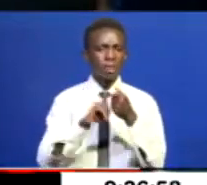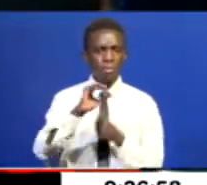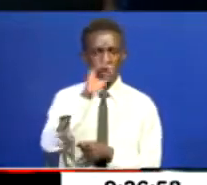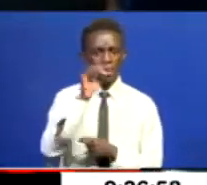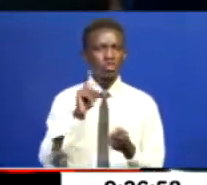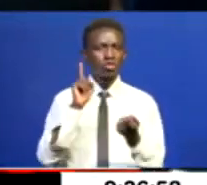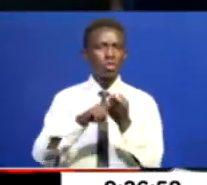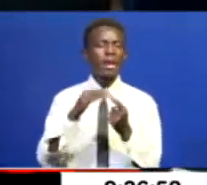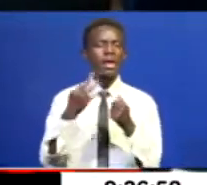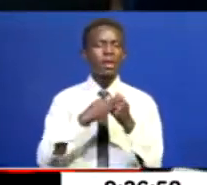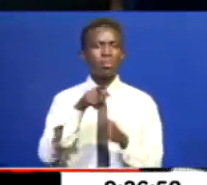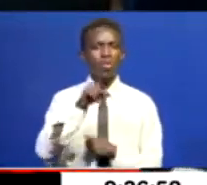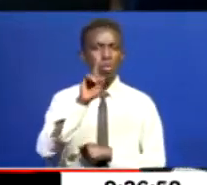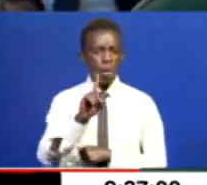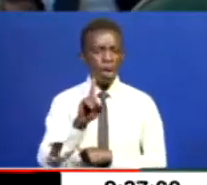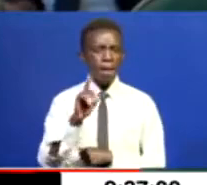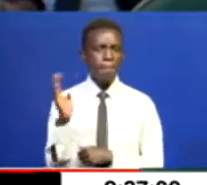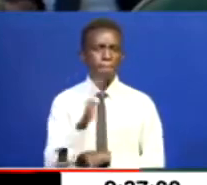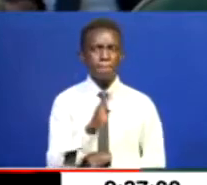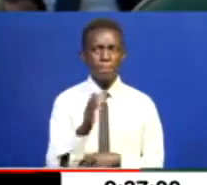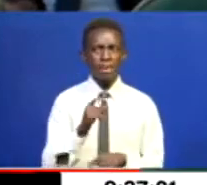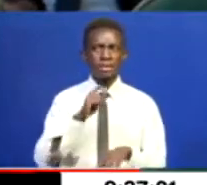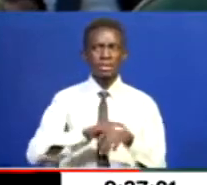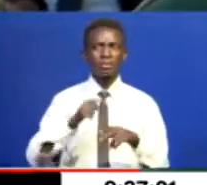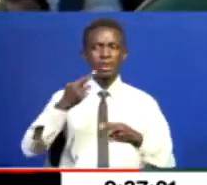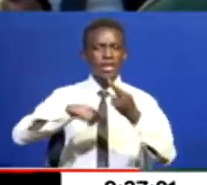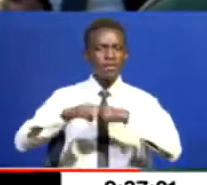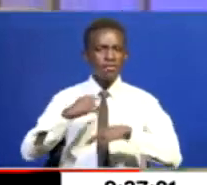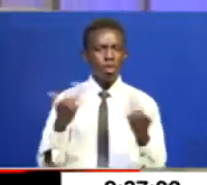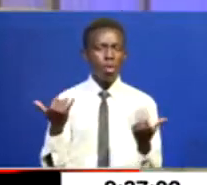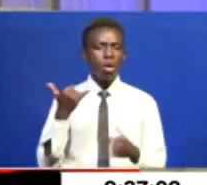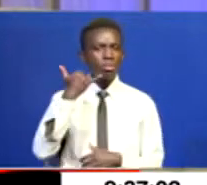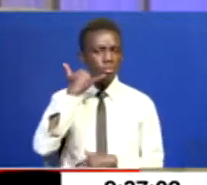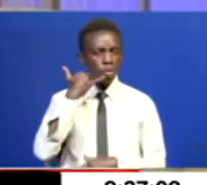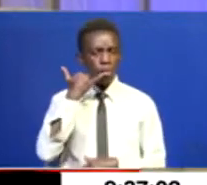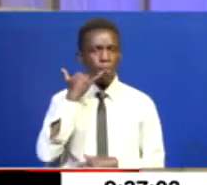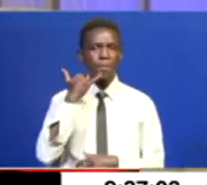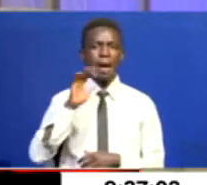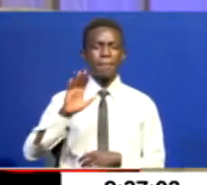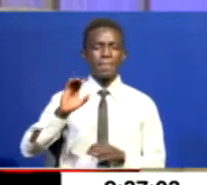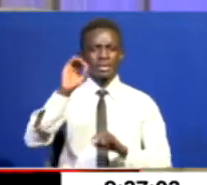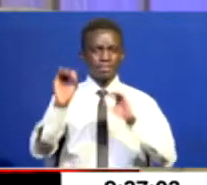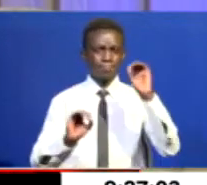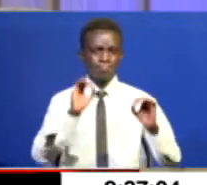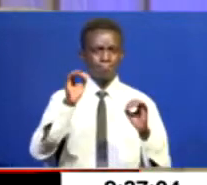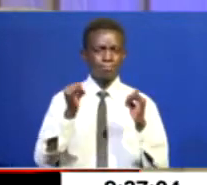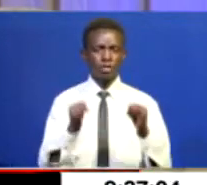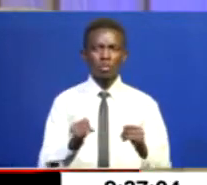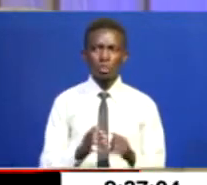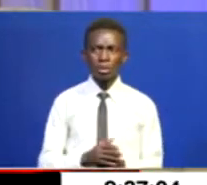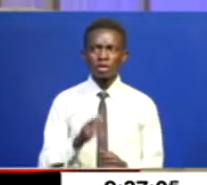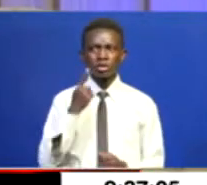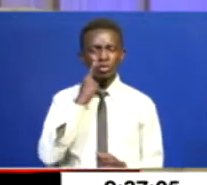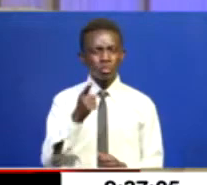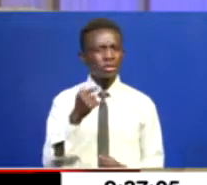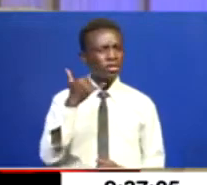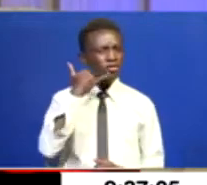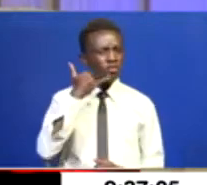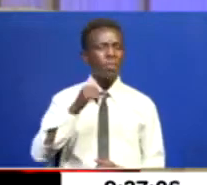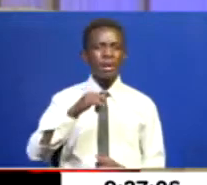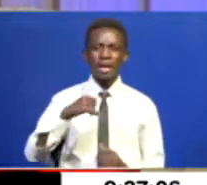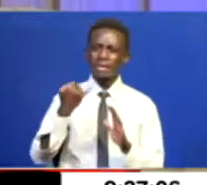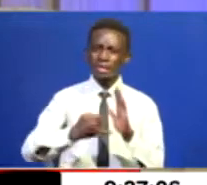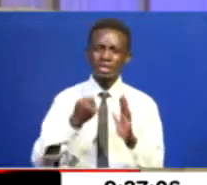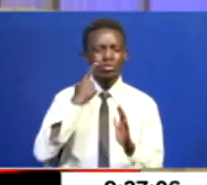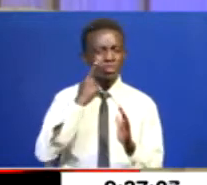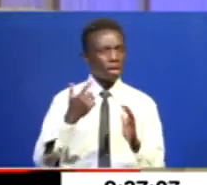shillings after reviewed downwards of the mobile termination rate. This revenue stream is under pressure and has remained under